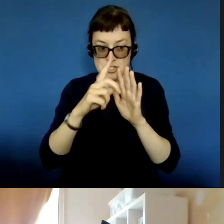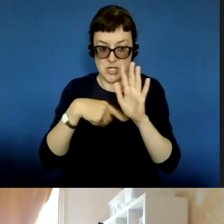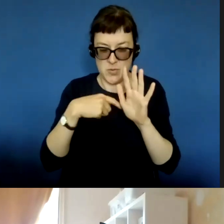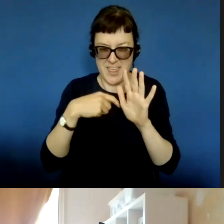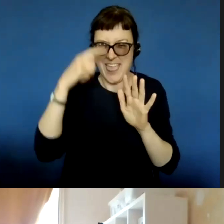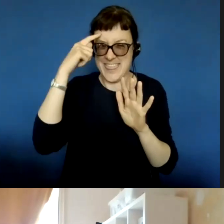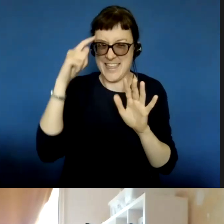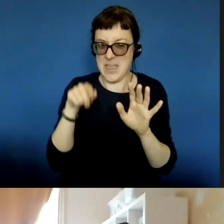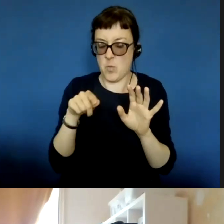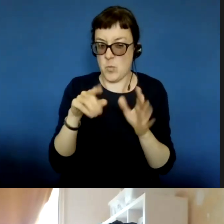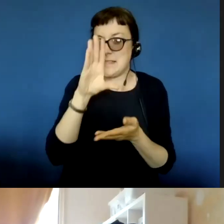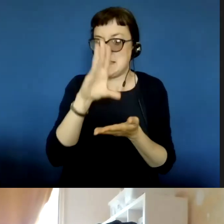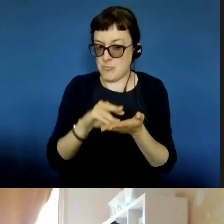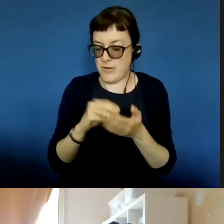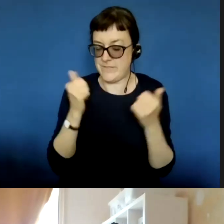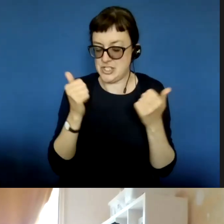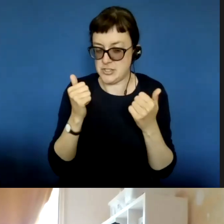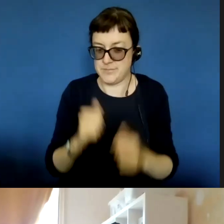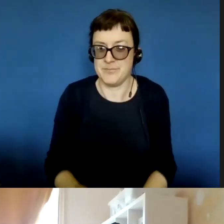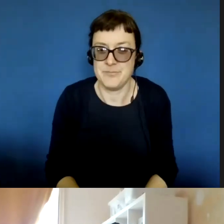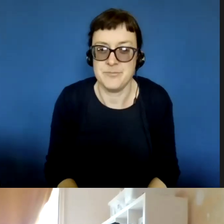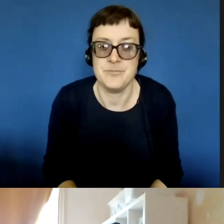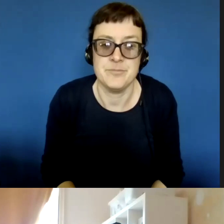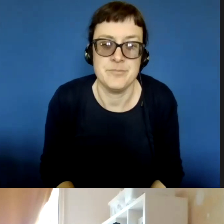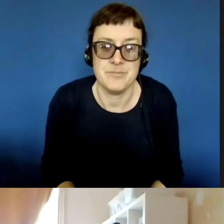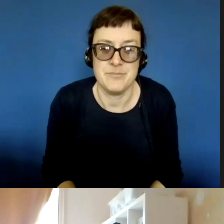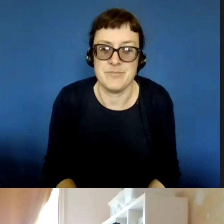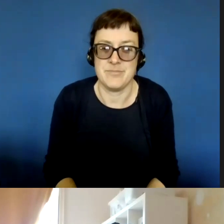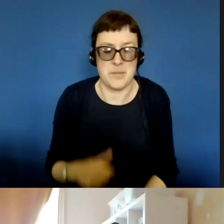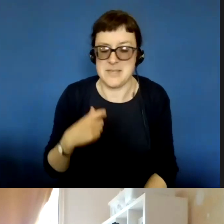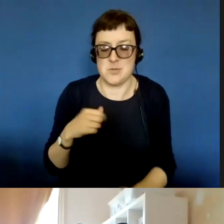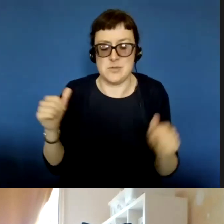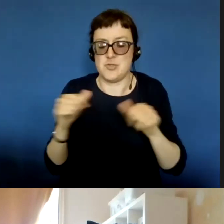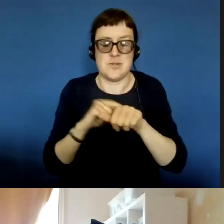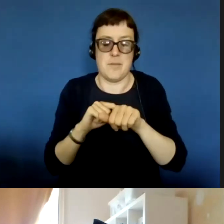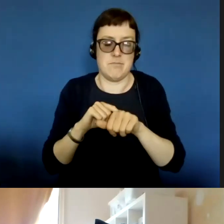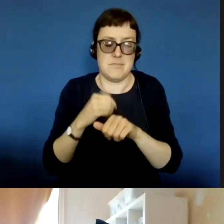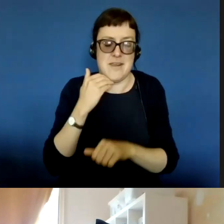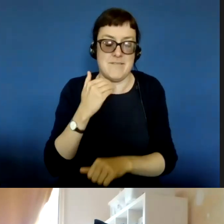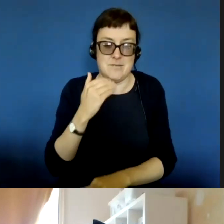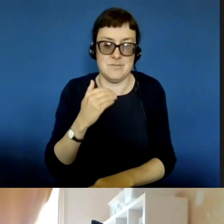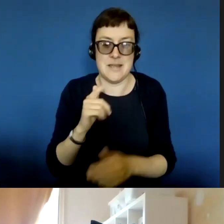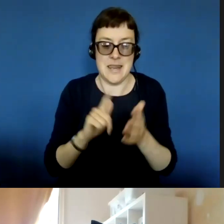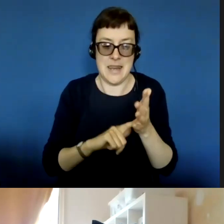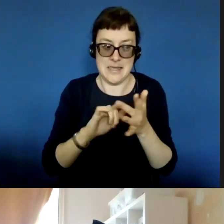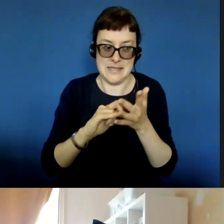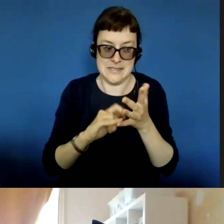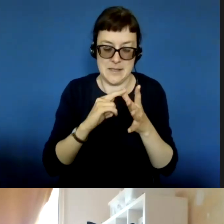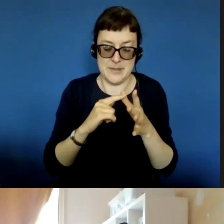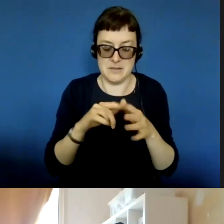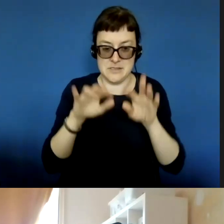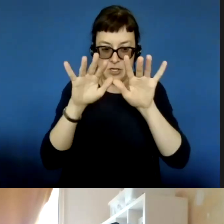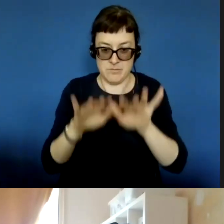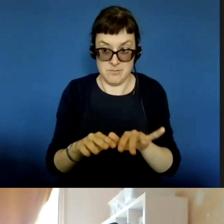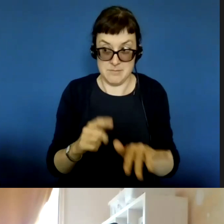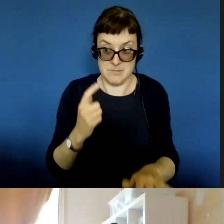think we'll do a sum up, but I don't think we need particularly long for that. But Lisa's just put in the chat something that stuck in my